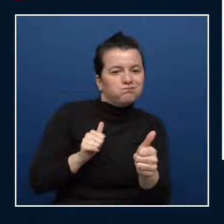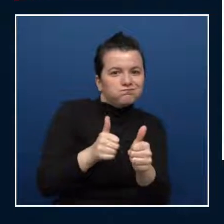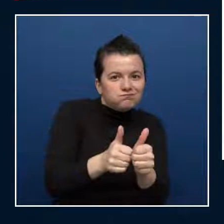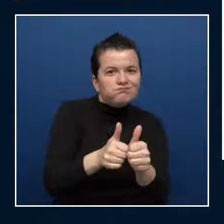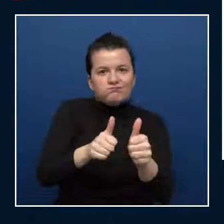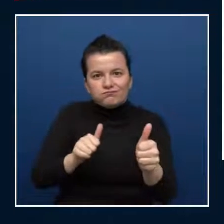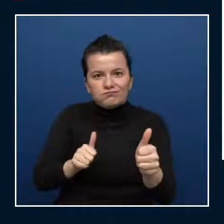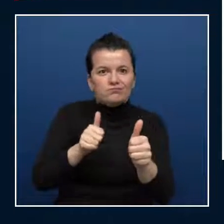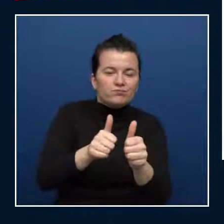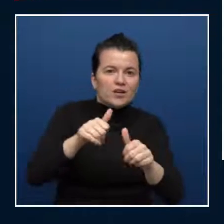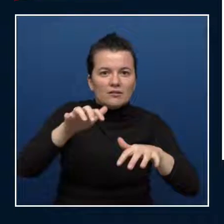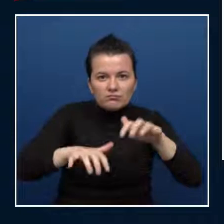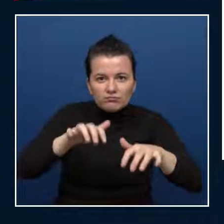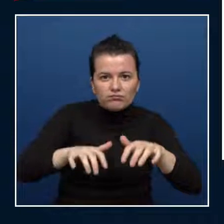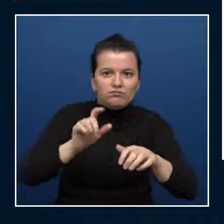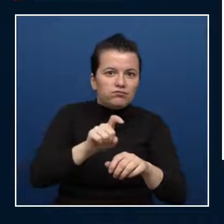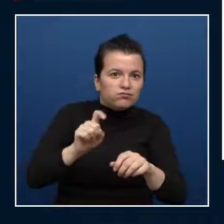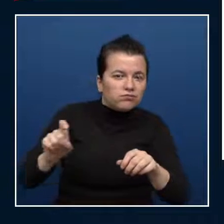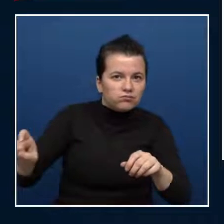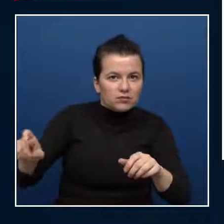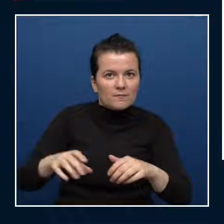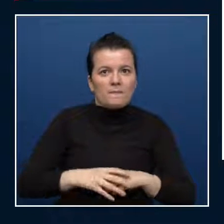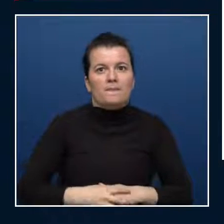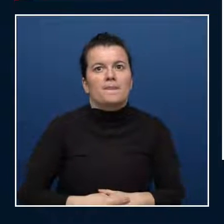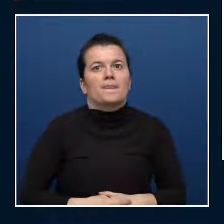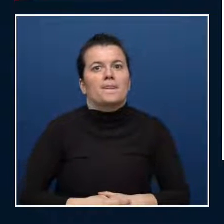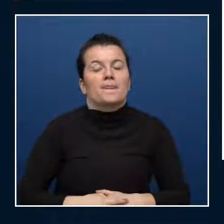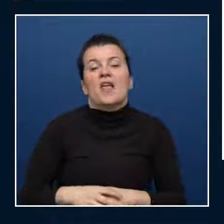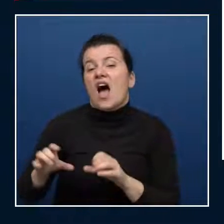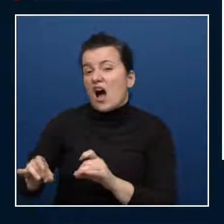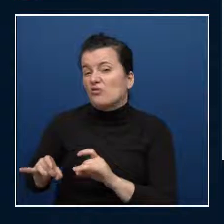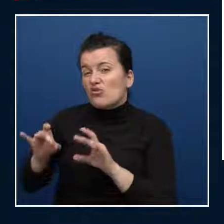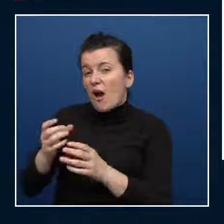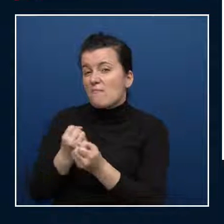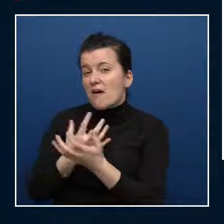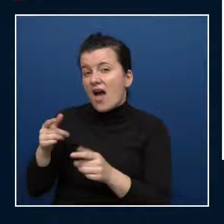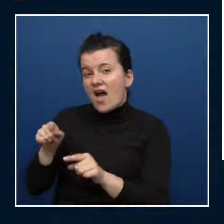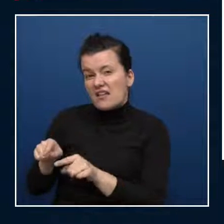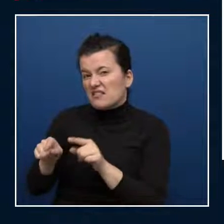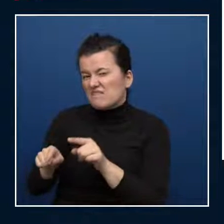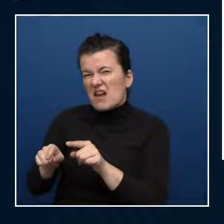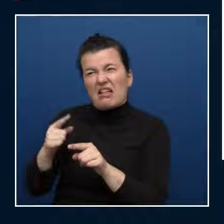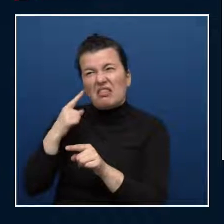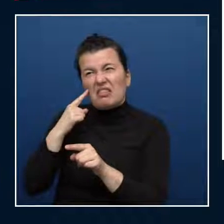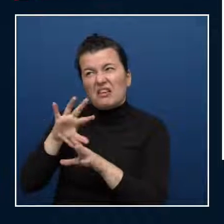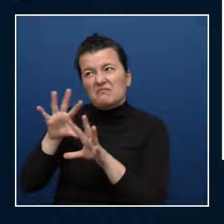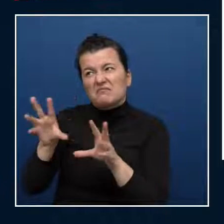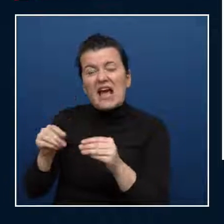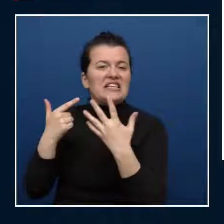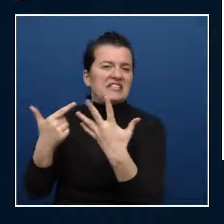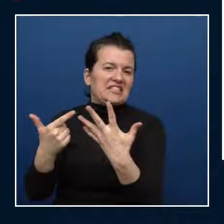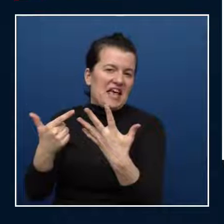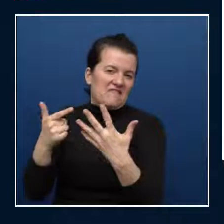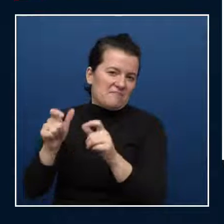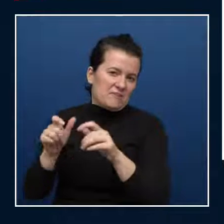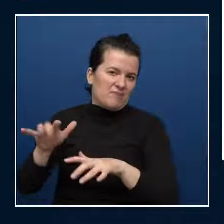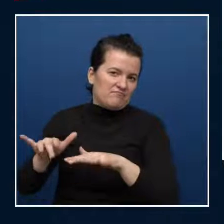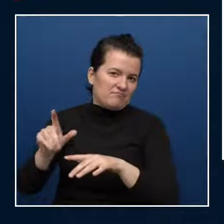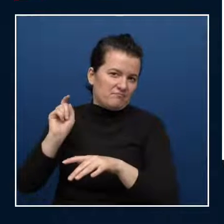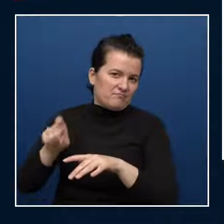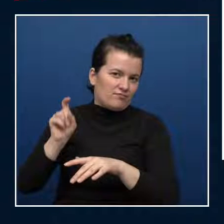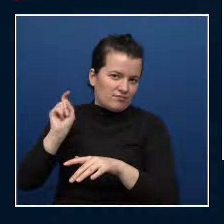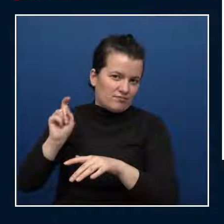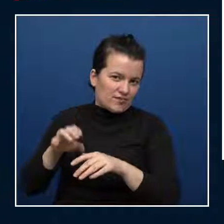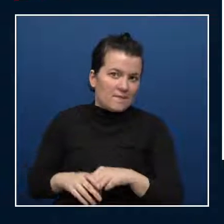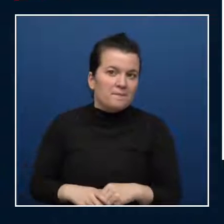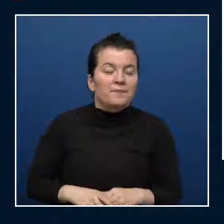lot of people hitting it from Australia. I think I've got 7 people hitting it, so potentially that is something that I could do